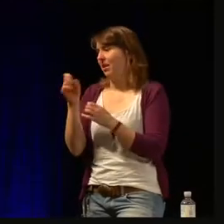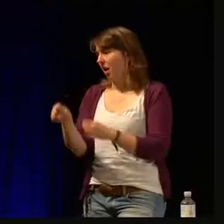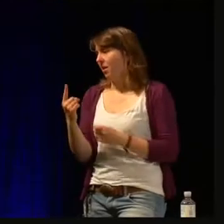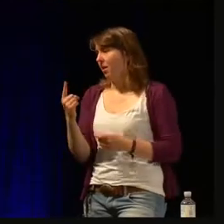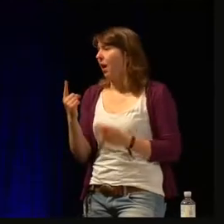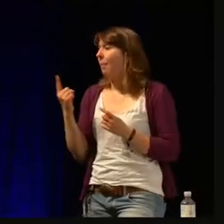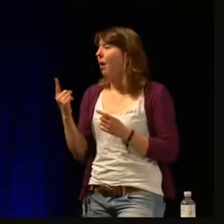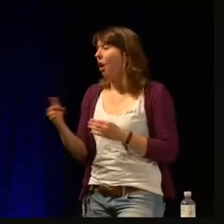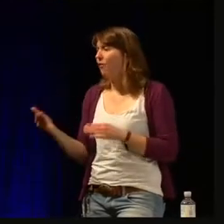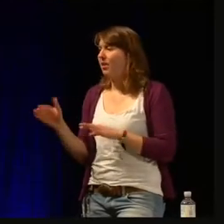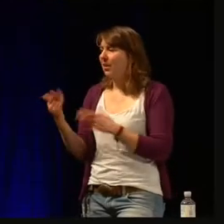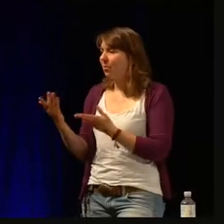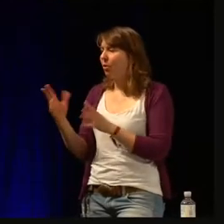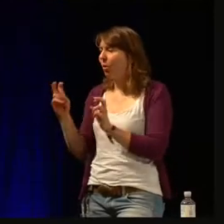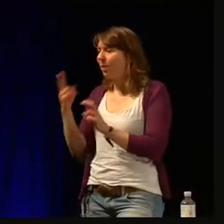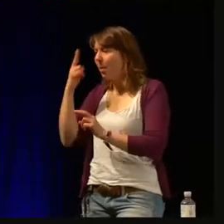course, these are really